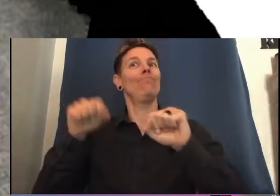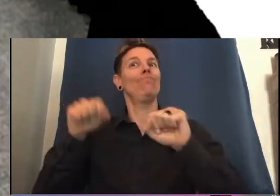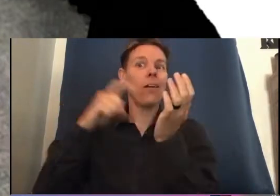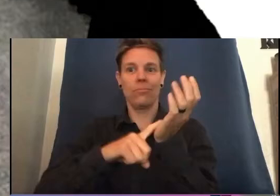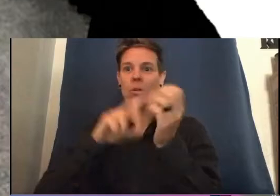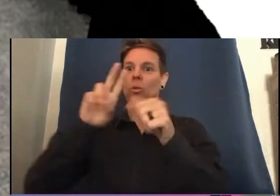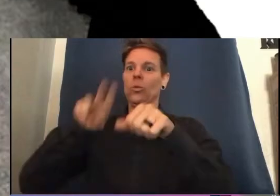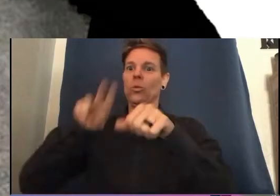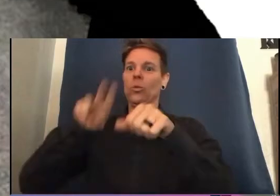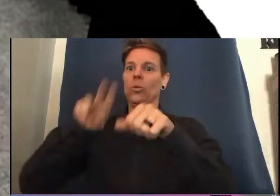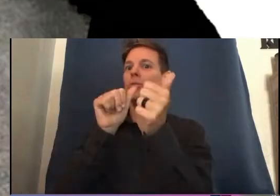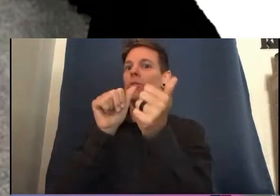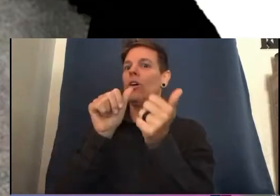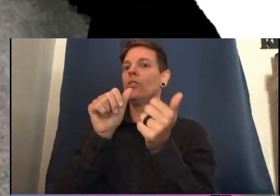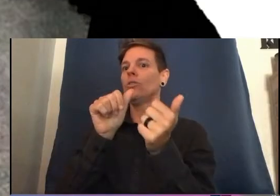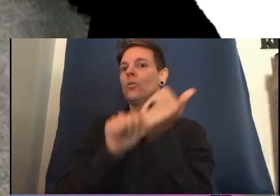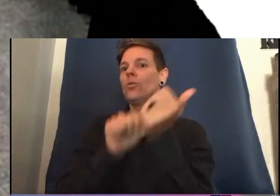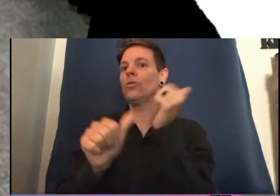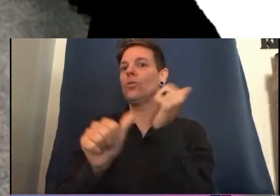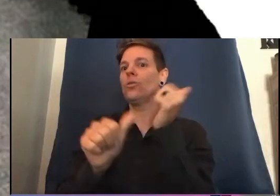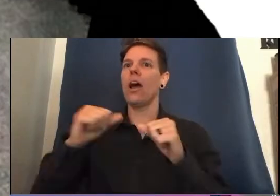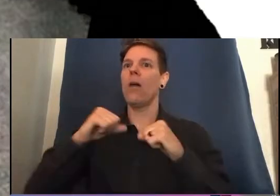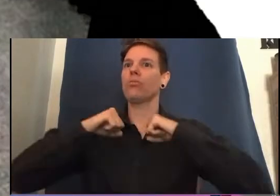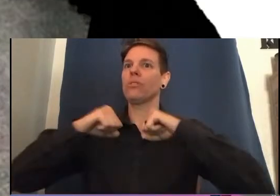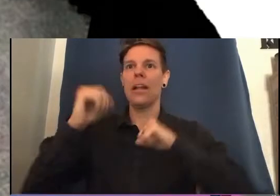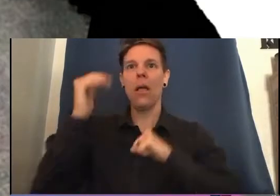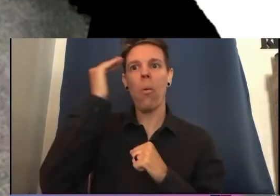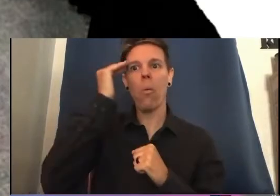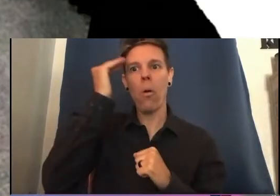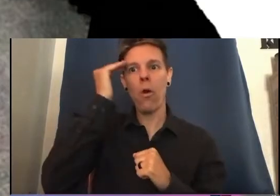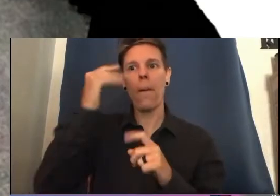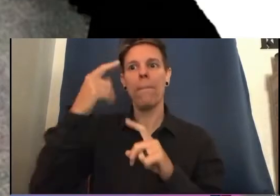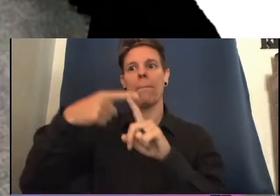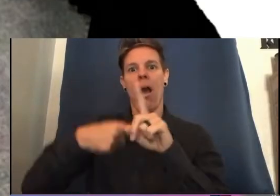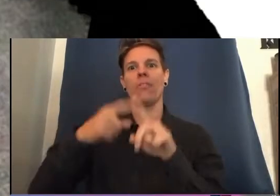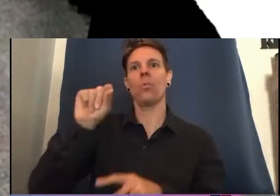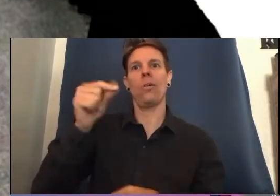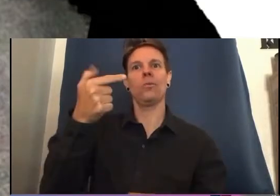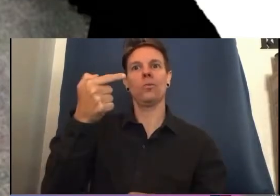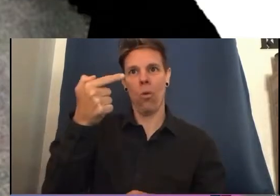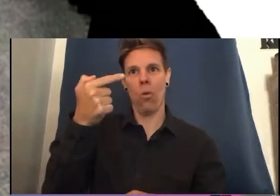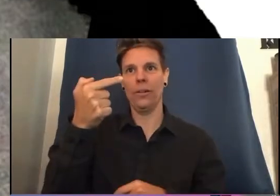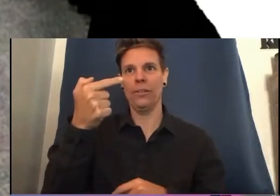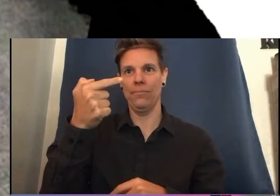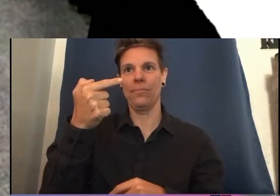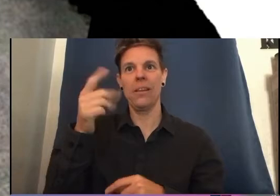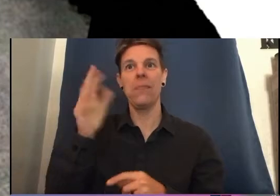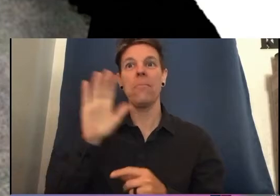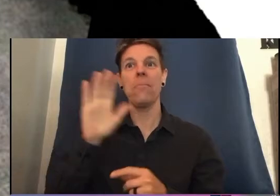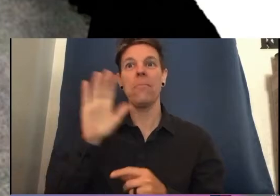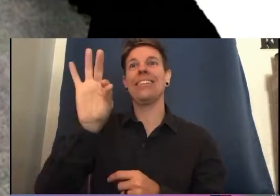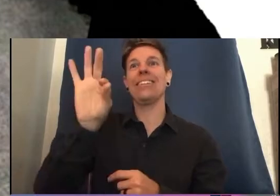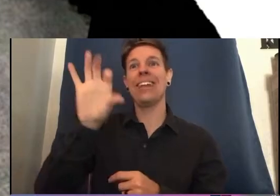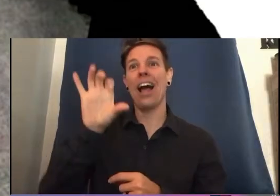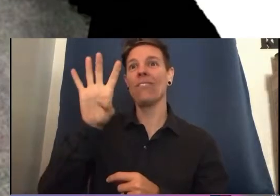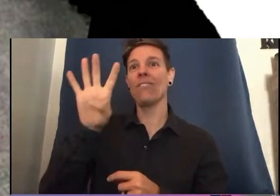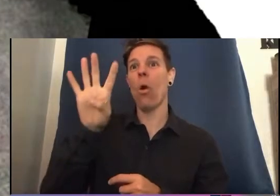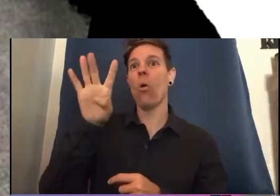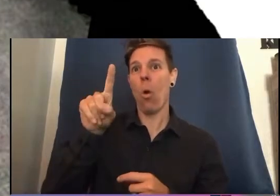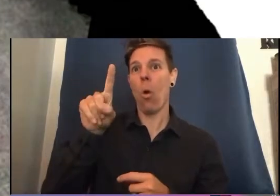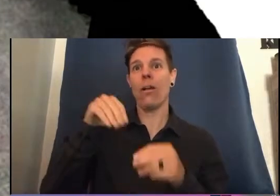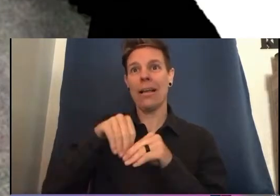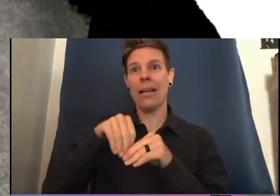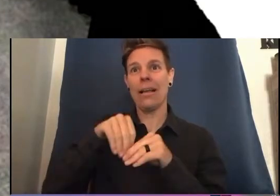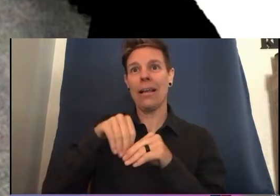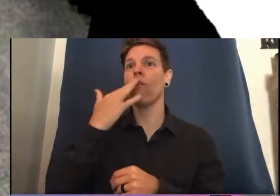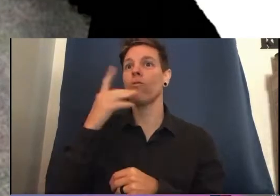Whereas there were 1,294 deaths by suicide in Colorado during 2020, and whereas